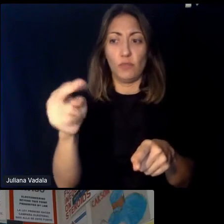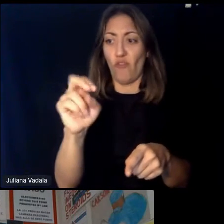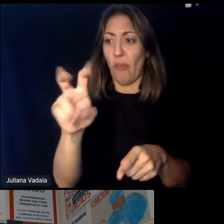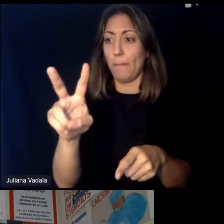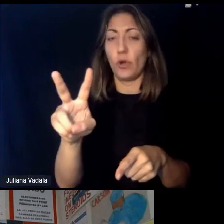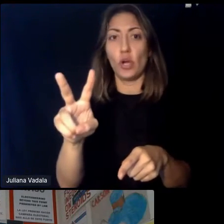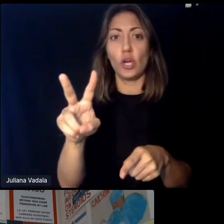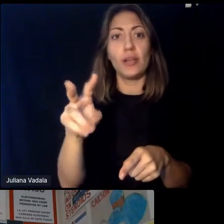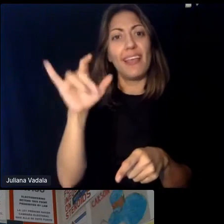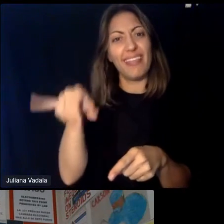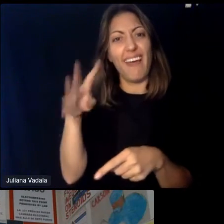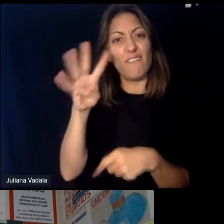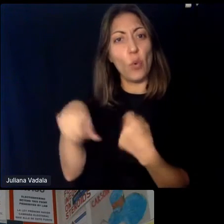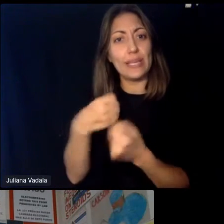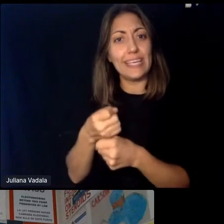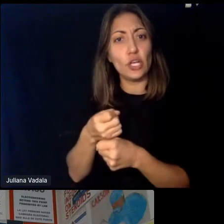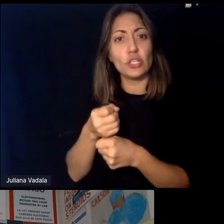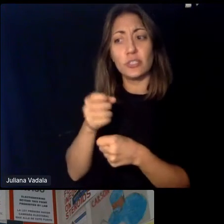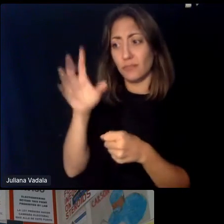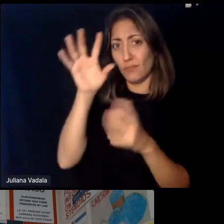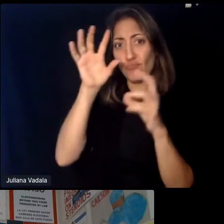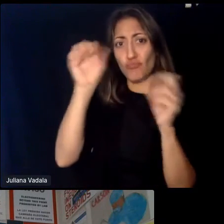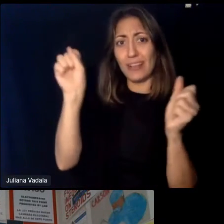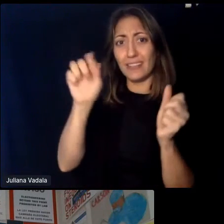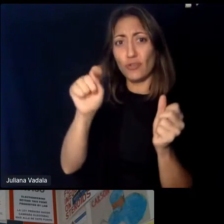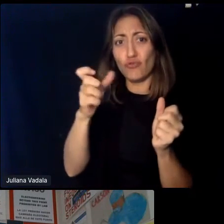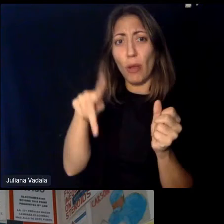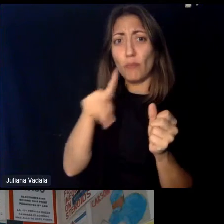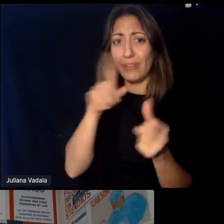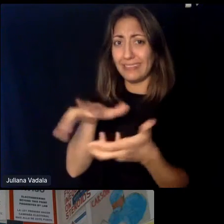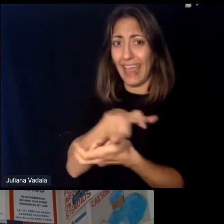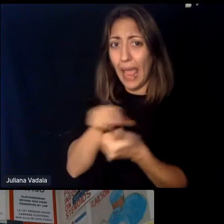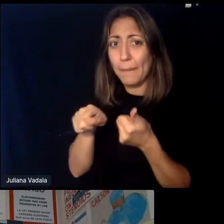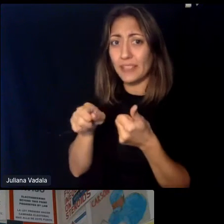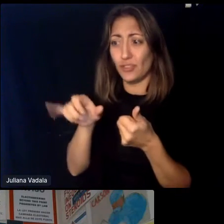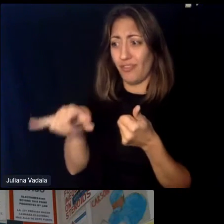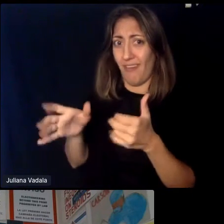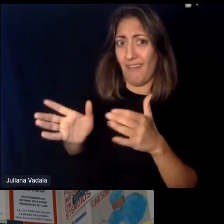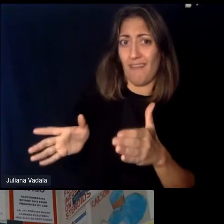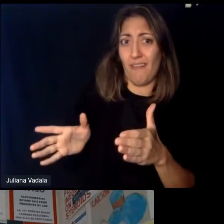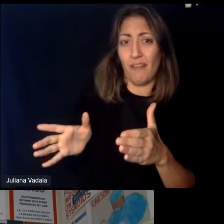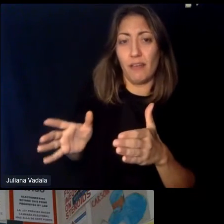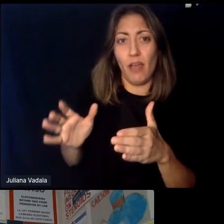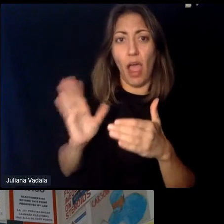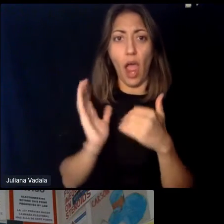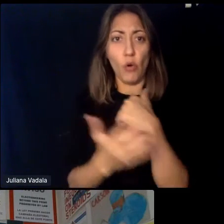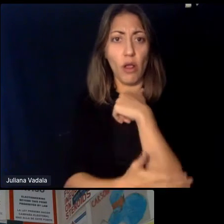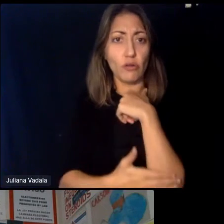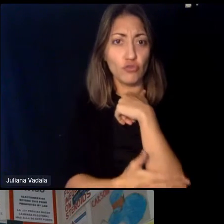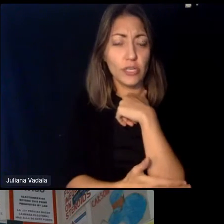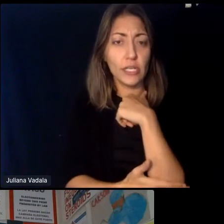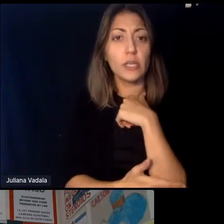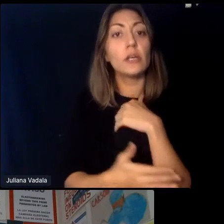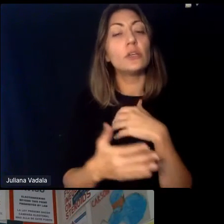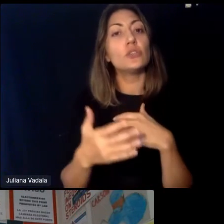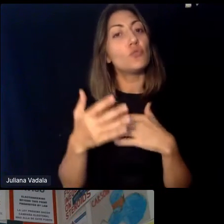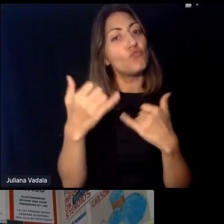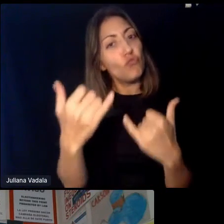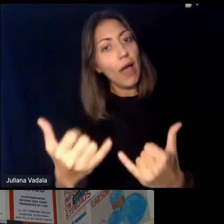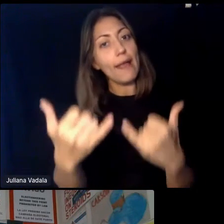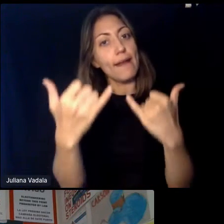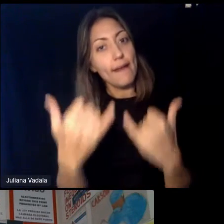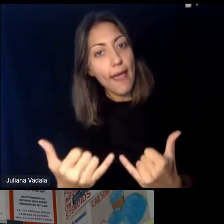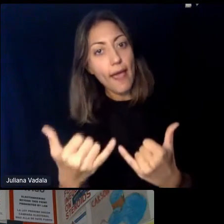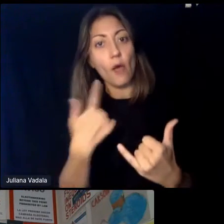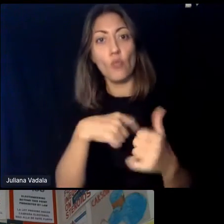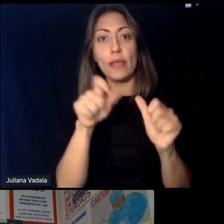most important thing we can do right now to protect our democracy and protect our trajectory